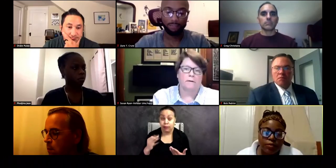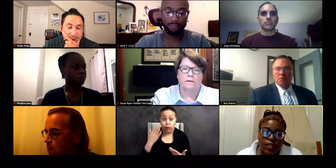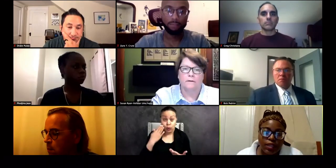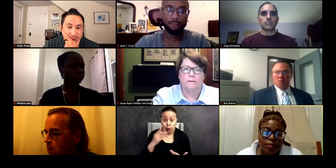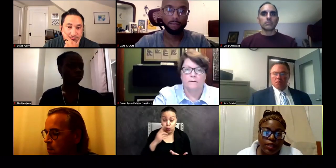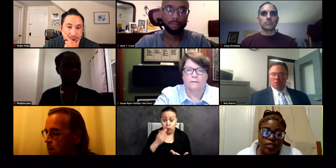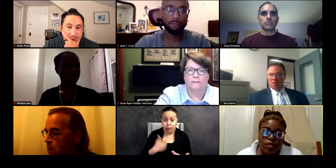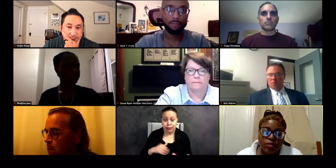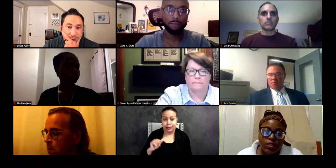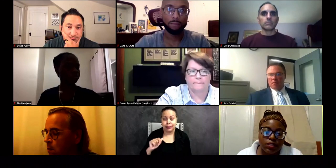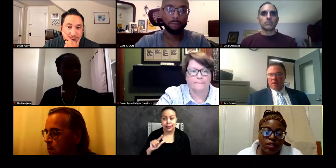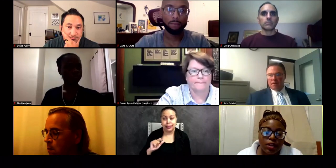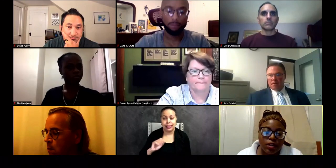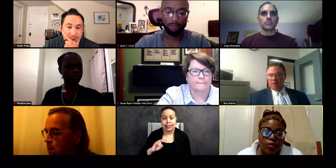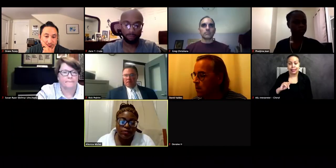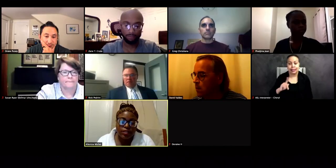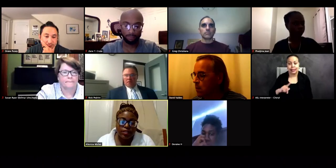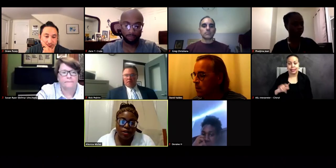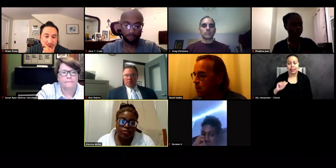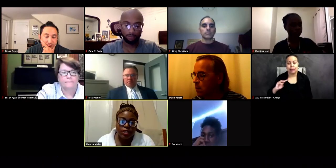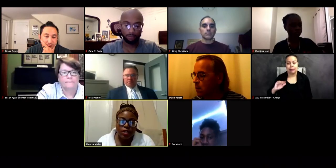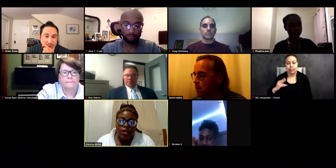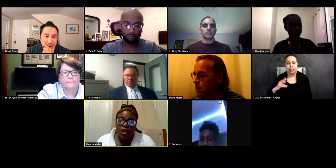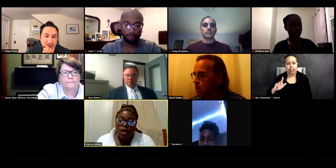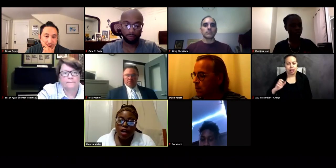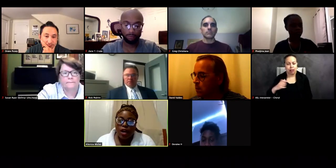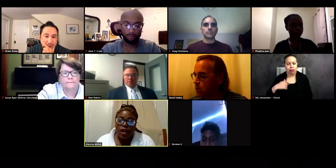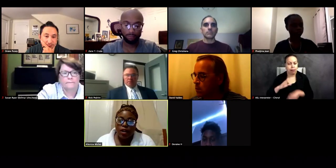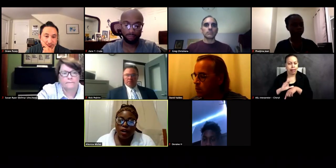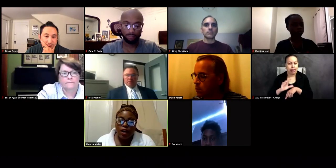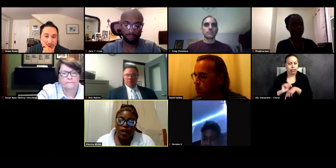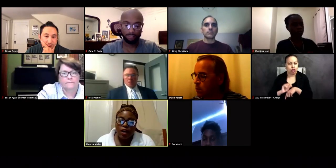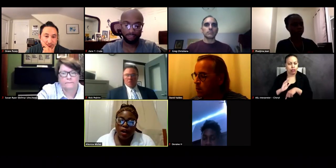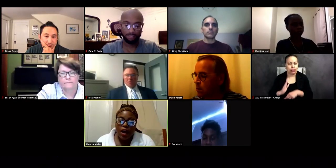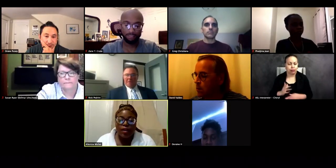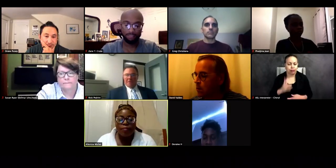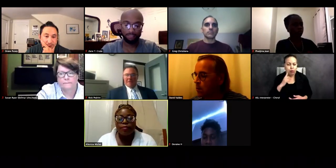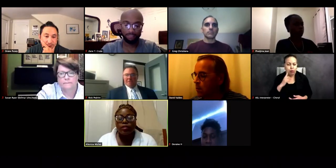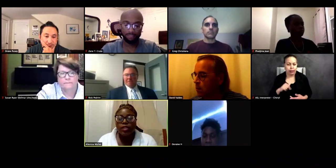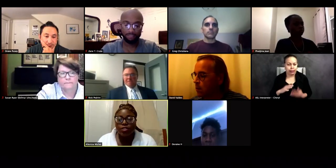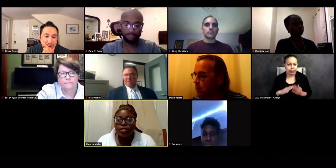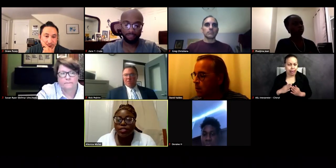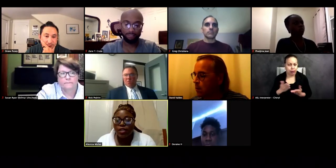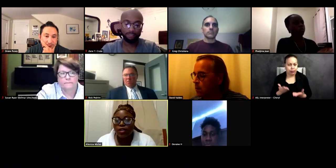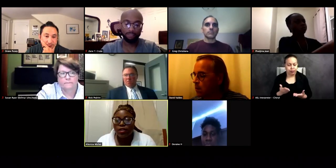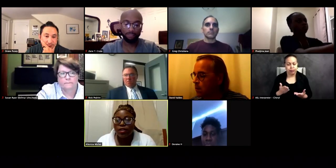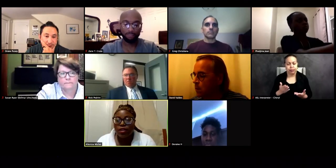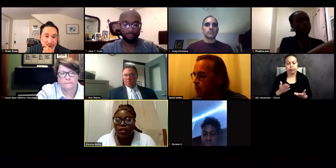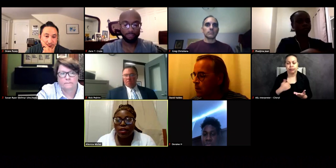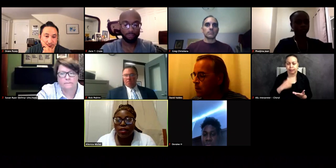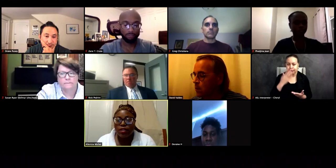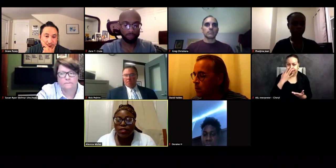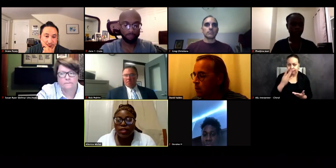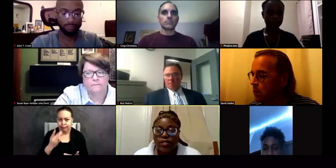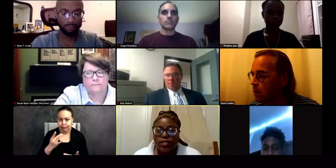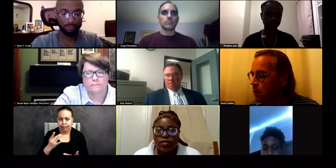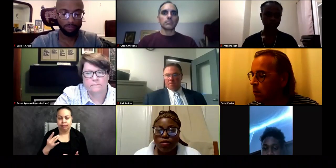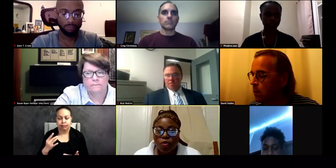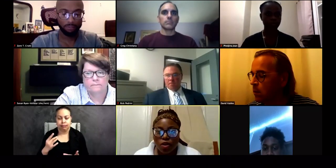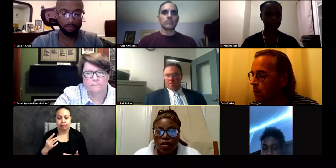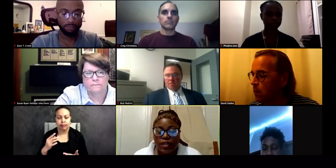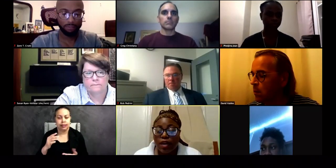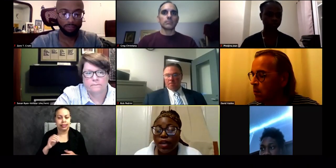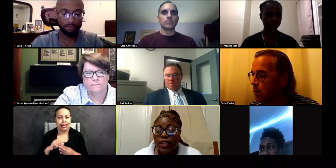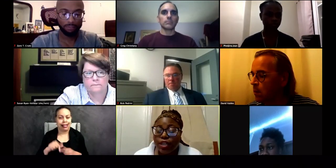is Lance Michelle and I'm a consultant with the town. I am interested in this